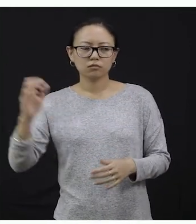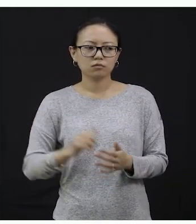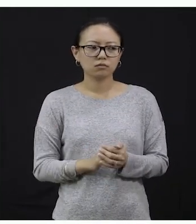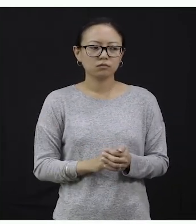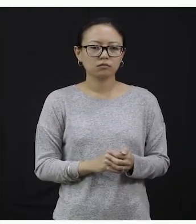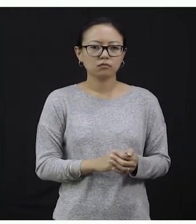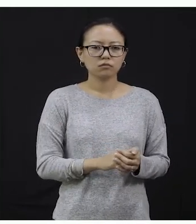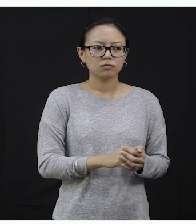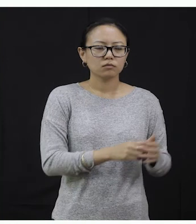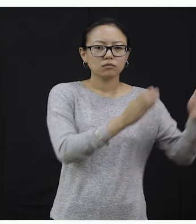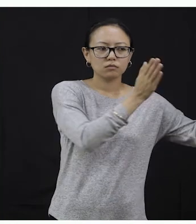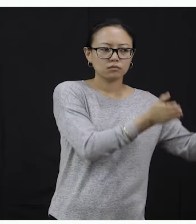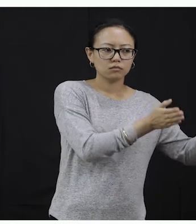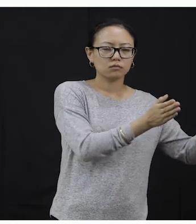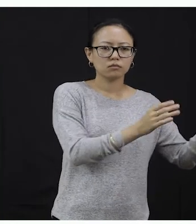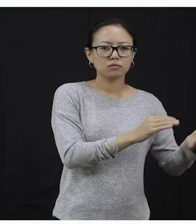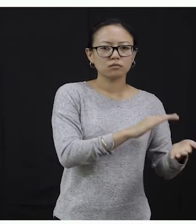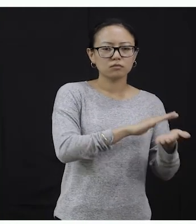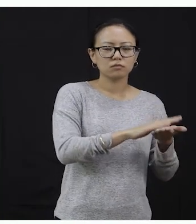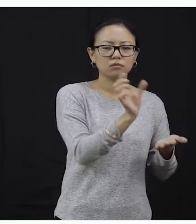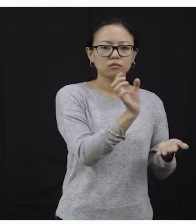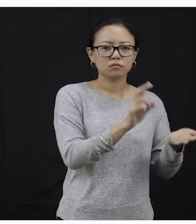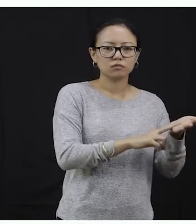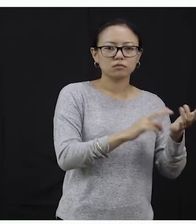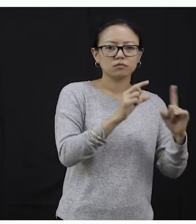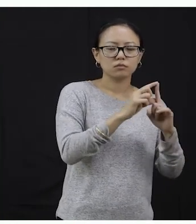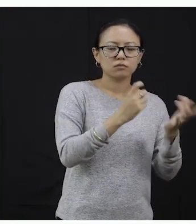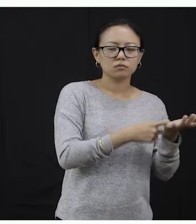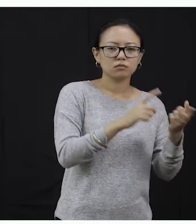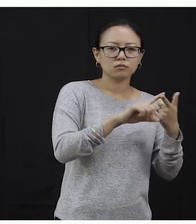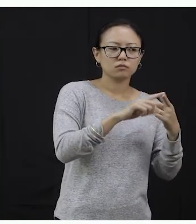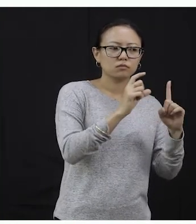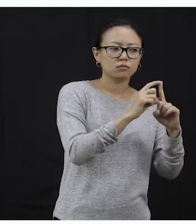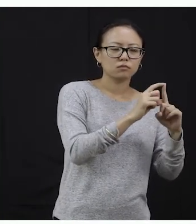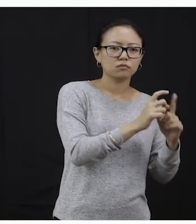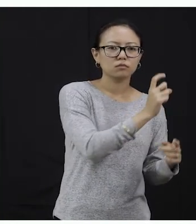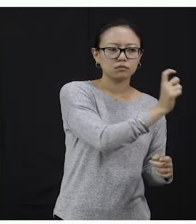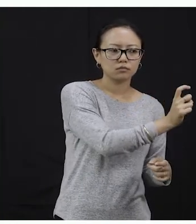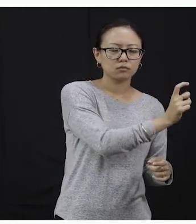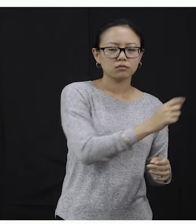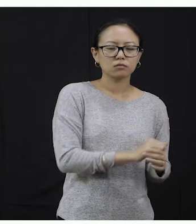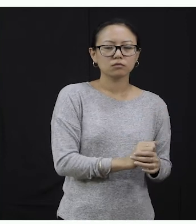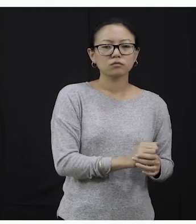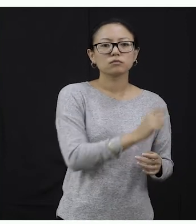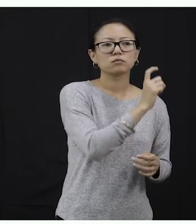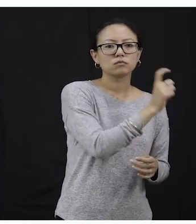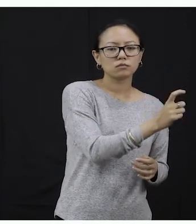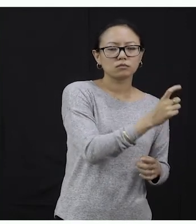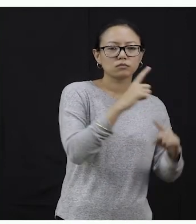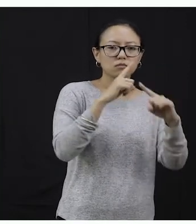again. But here 7 is in hundreds place. Now the 7 is in hundreds place. So multiply